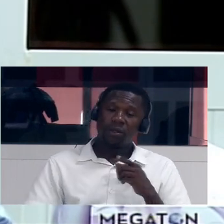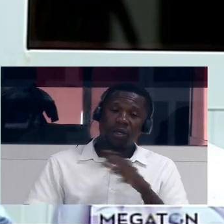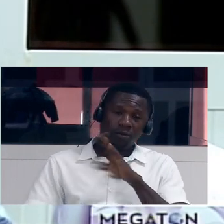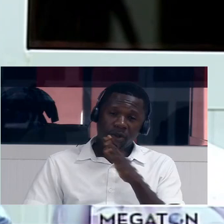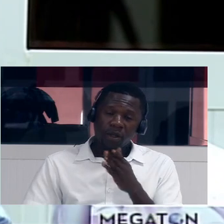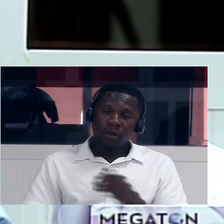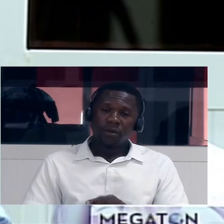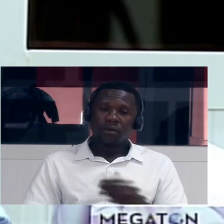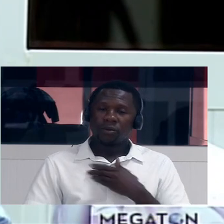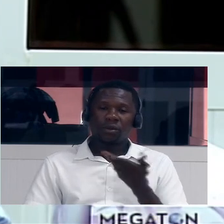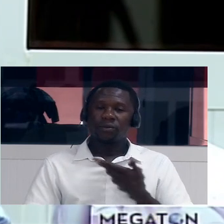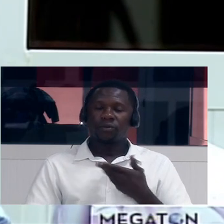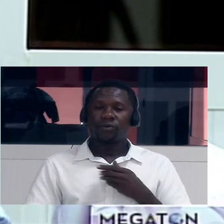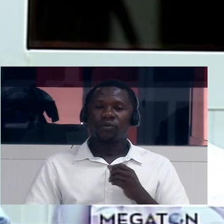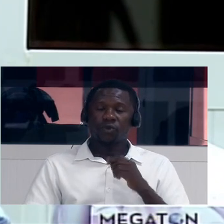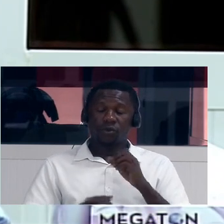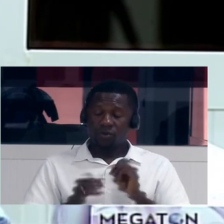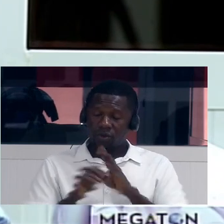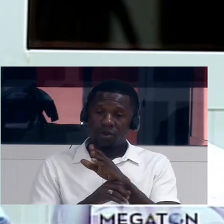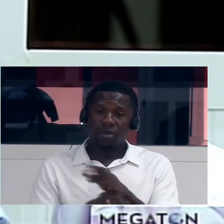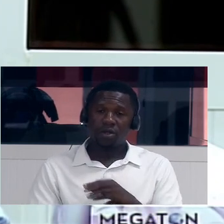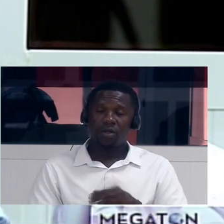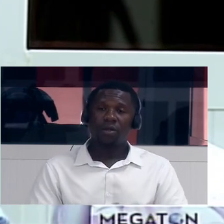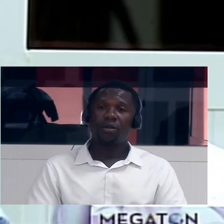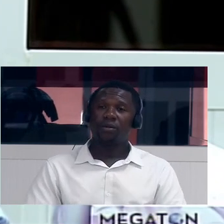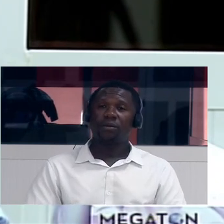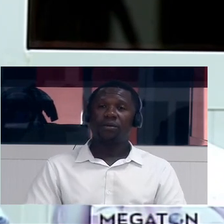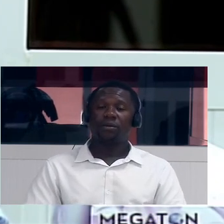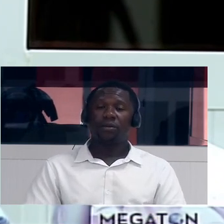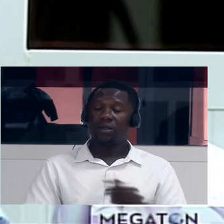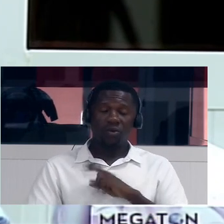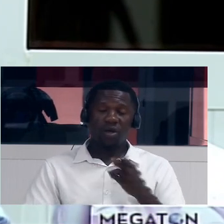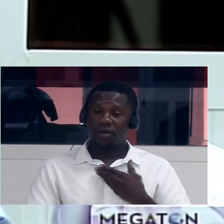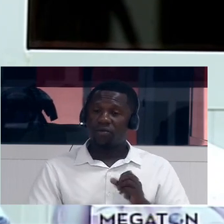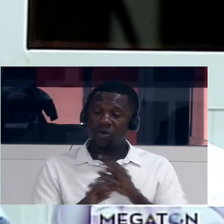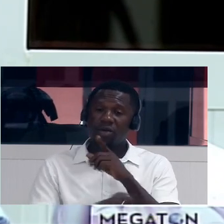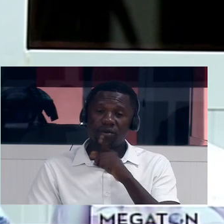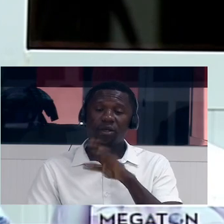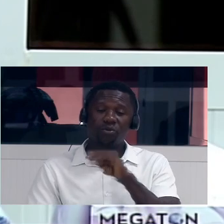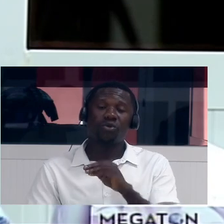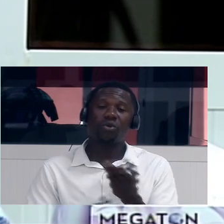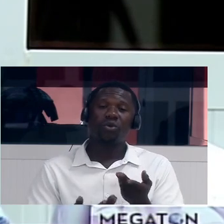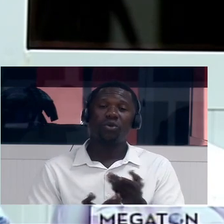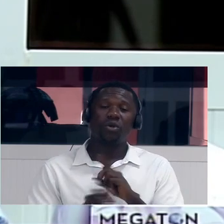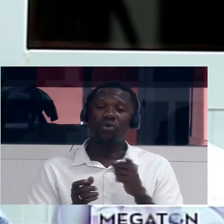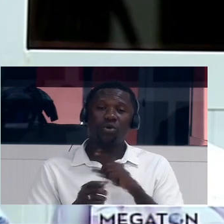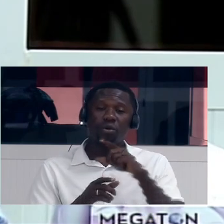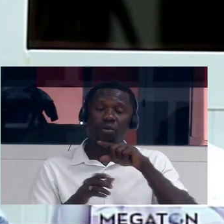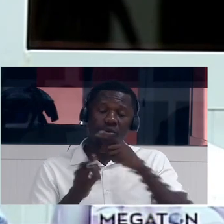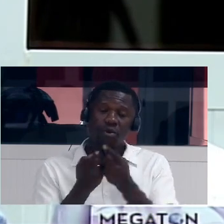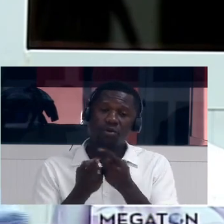Did you order anybody? I didn't have to order, counsel. That's the point I'm trying to make. I didn't have to order for that to be done. Otherwise, there's no point having all